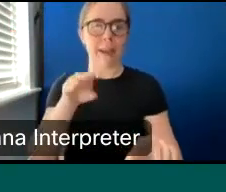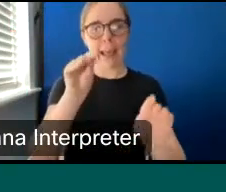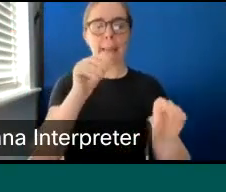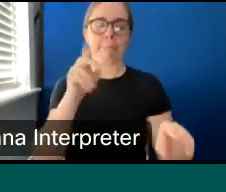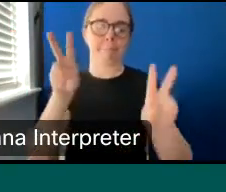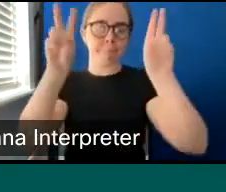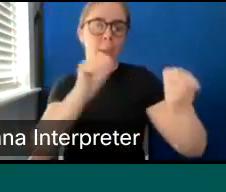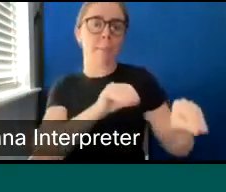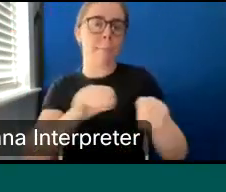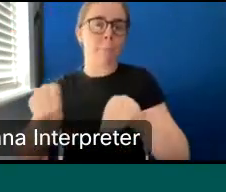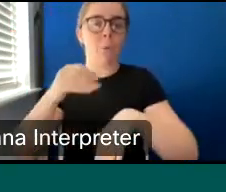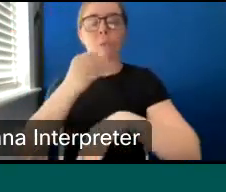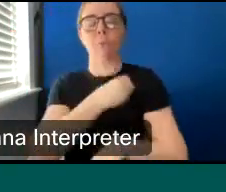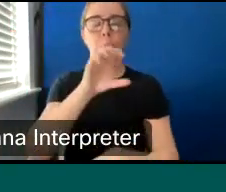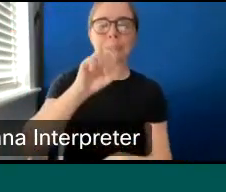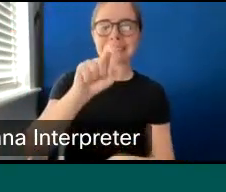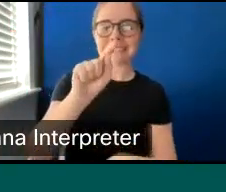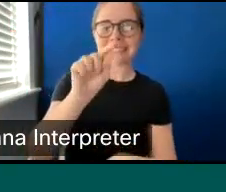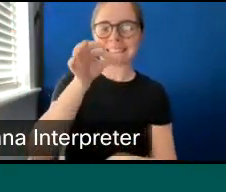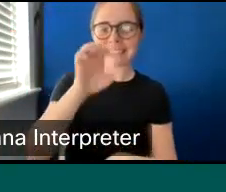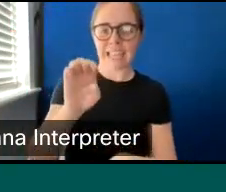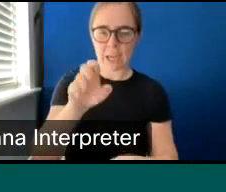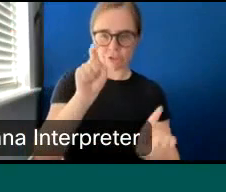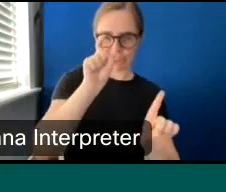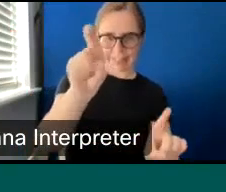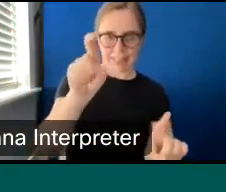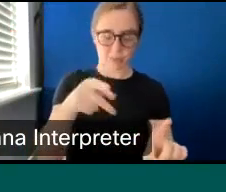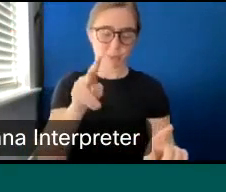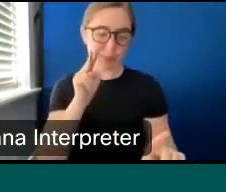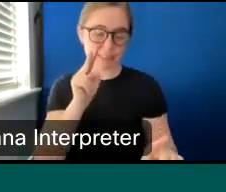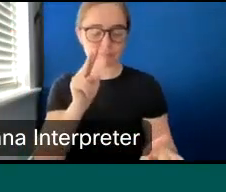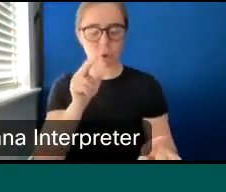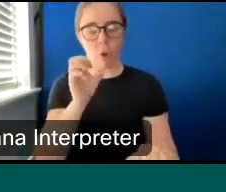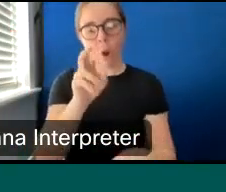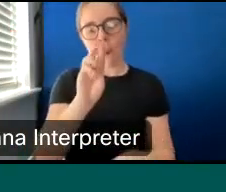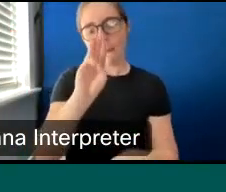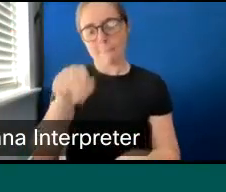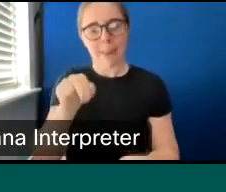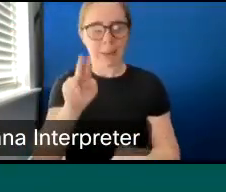move them to stage, and then you'll be able to see the interpreter during the